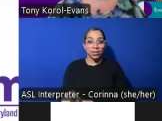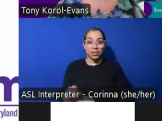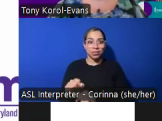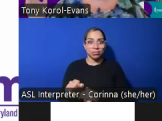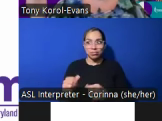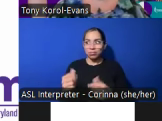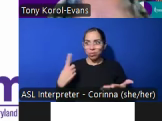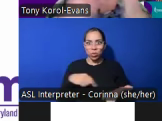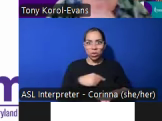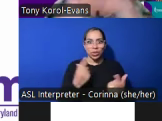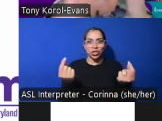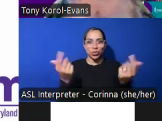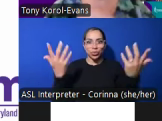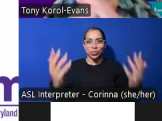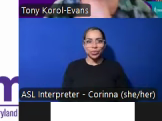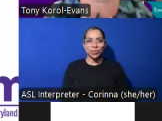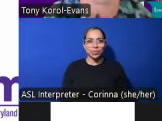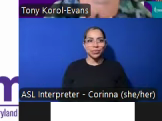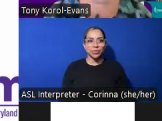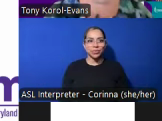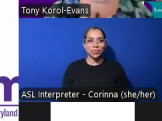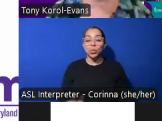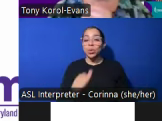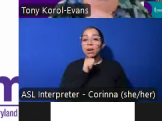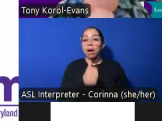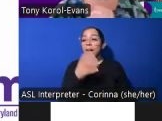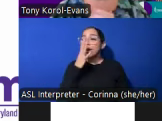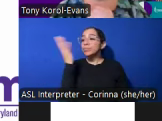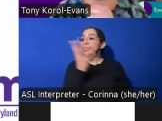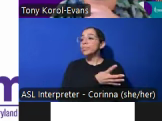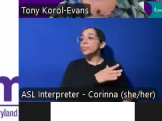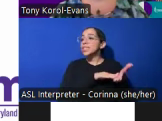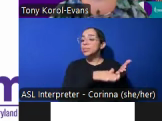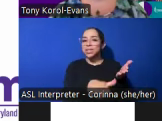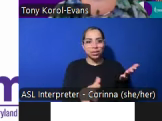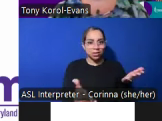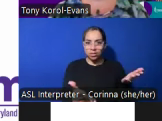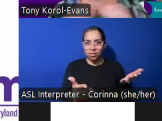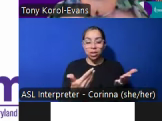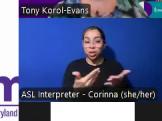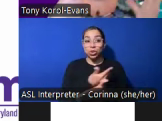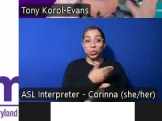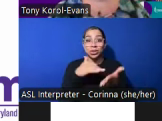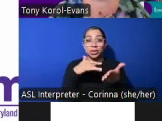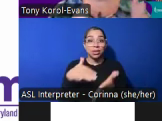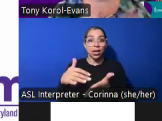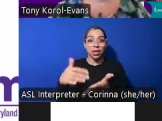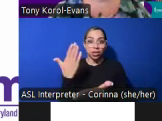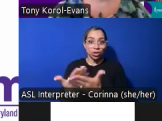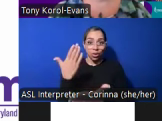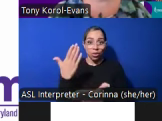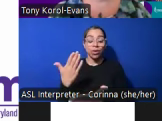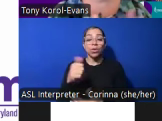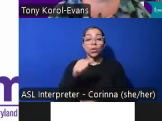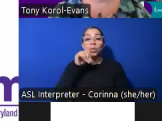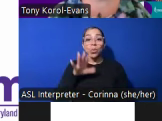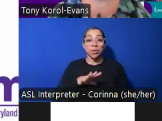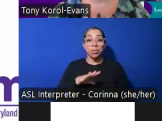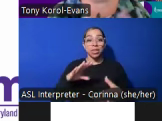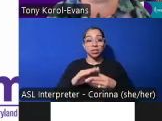do? We're not going to dismiss it. A new study showed that women who talked about intimate partner